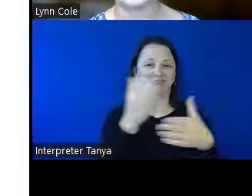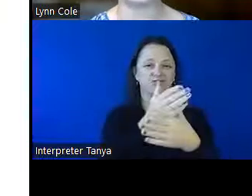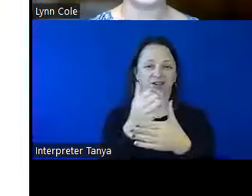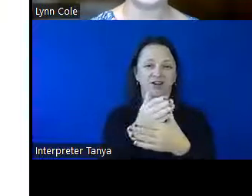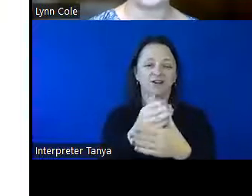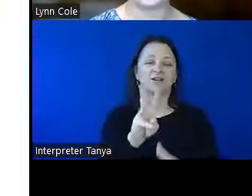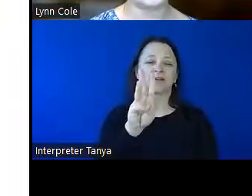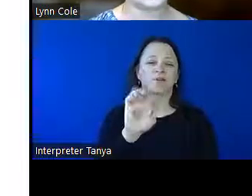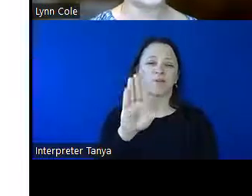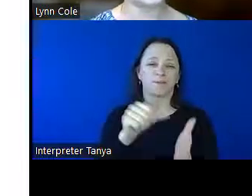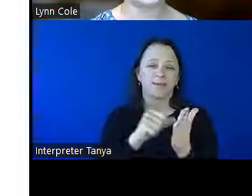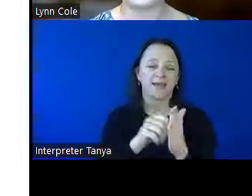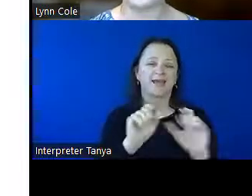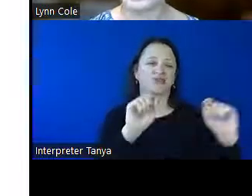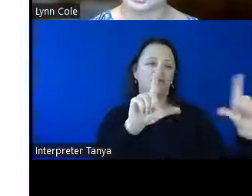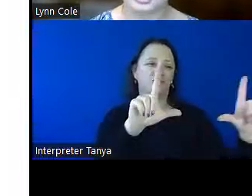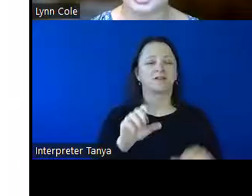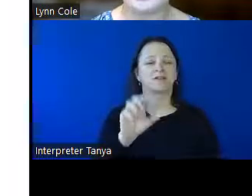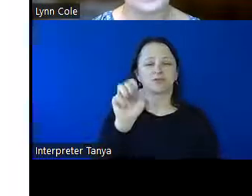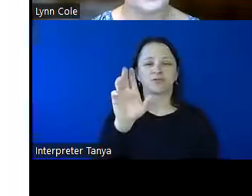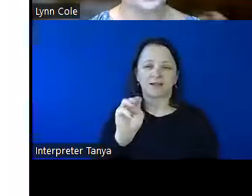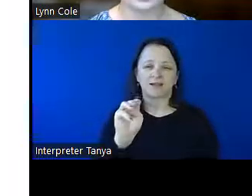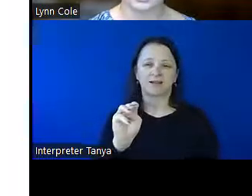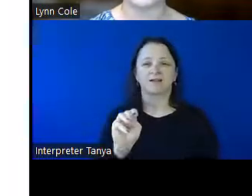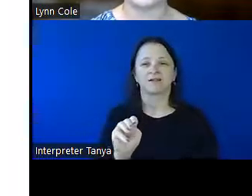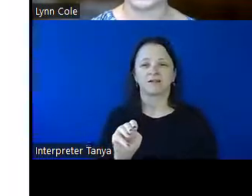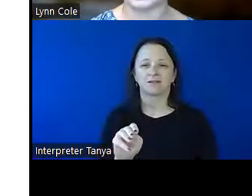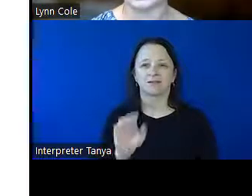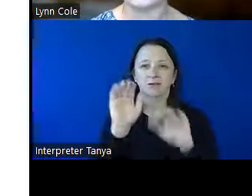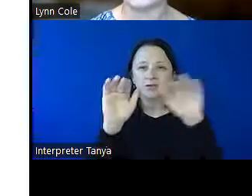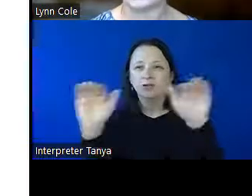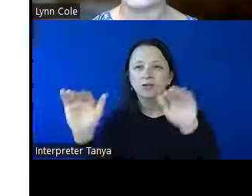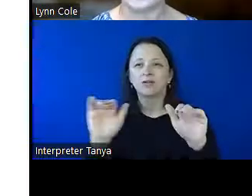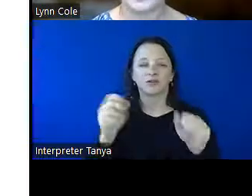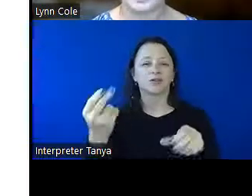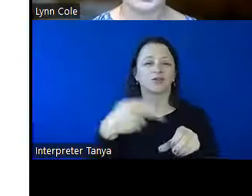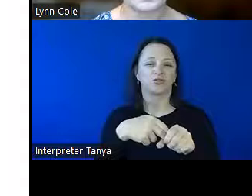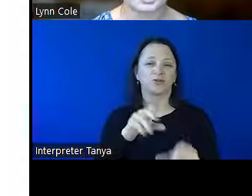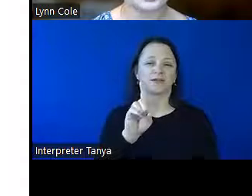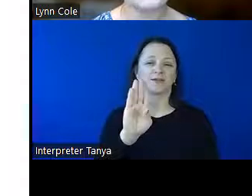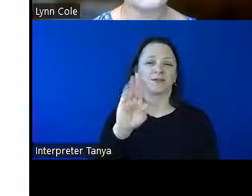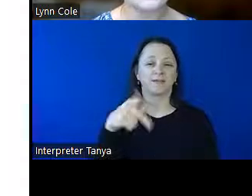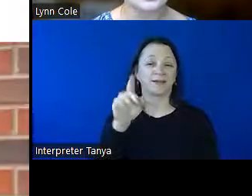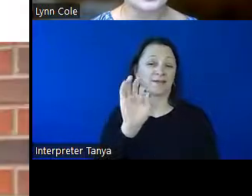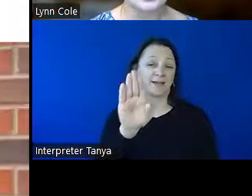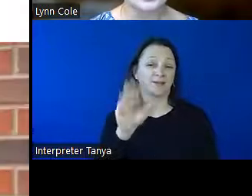our webpage and our social media. So if you want to make sure to hear about this, you could also join our DBP Facebook